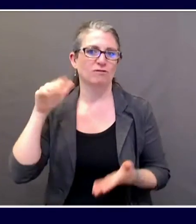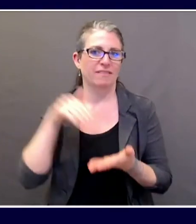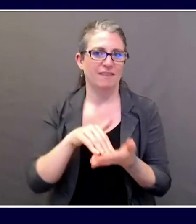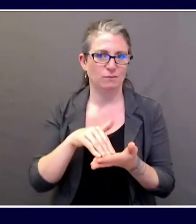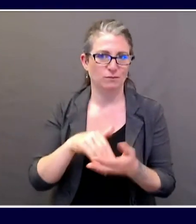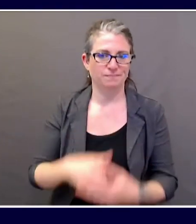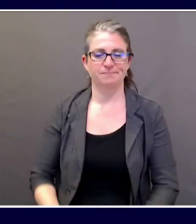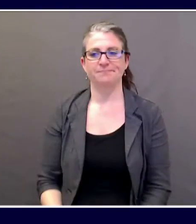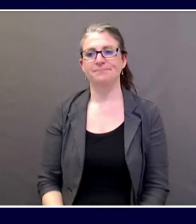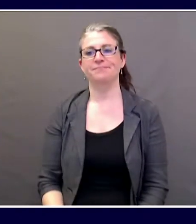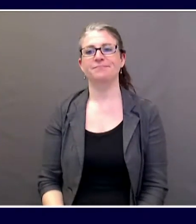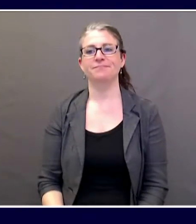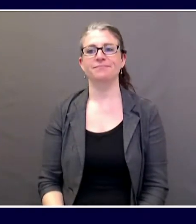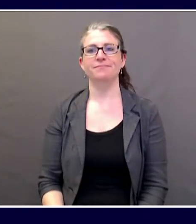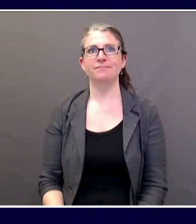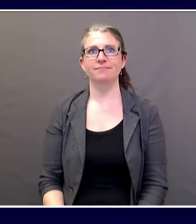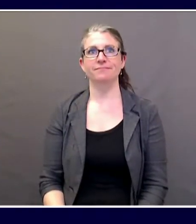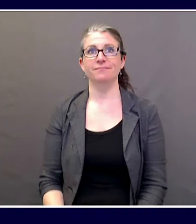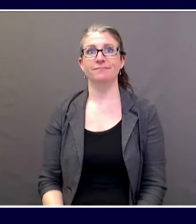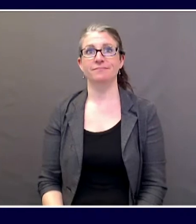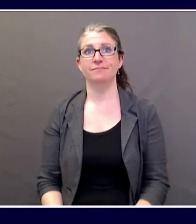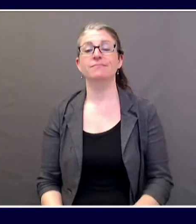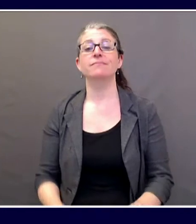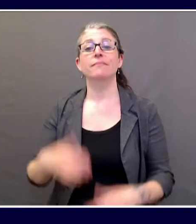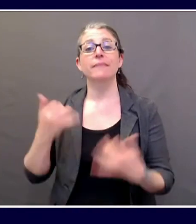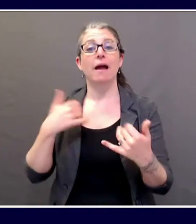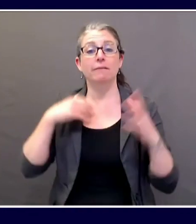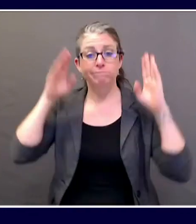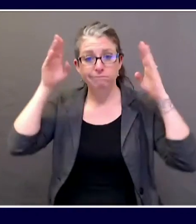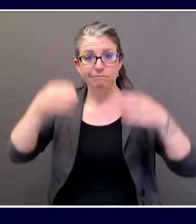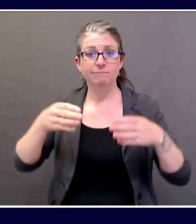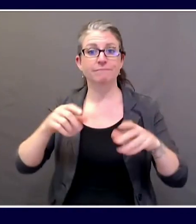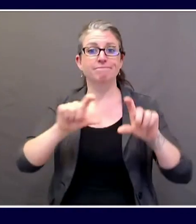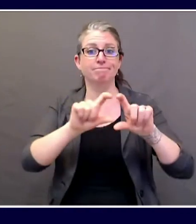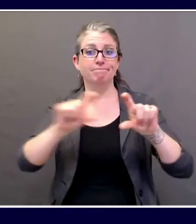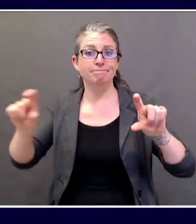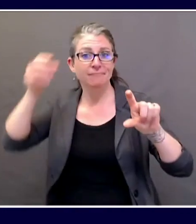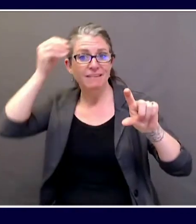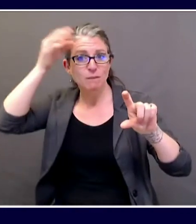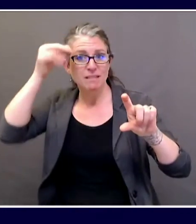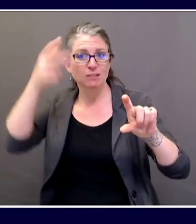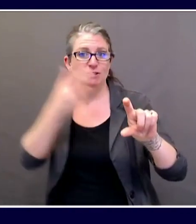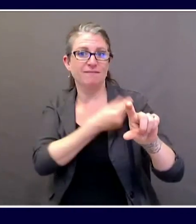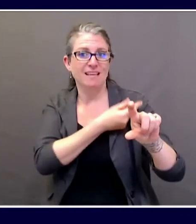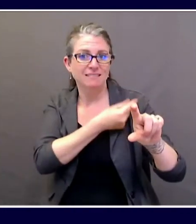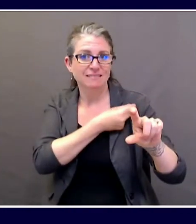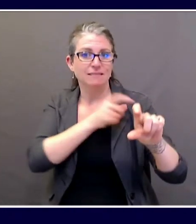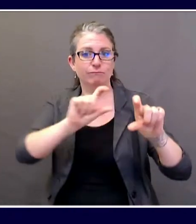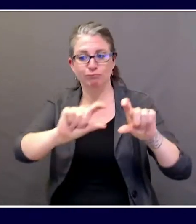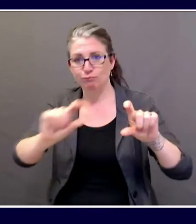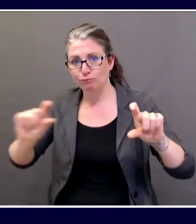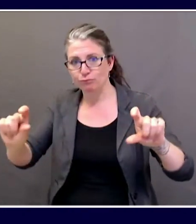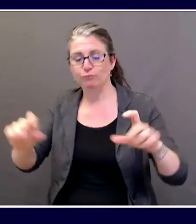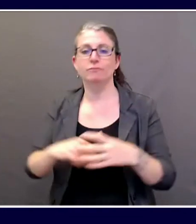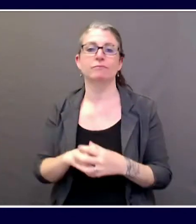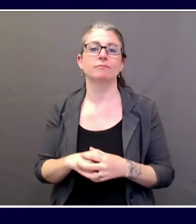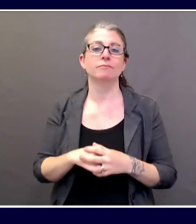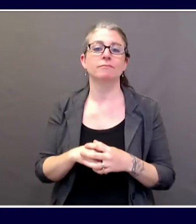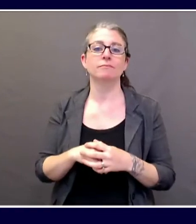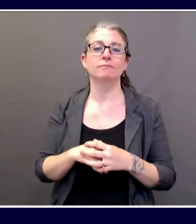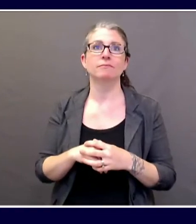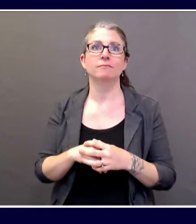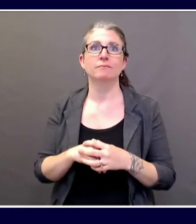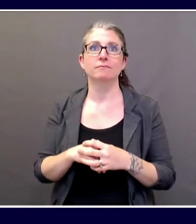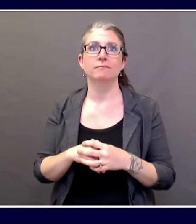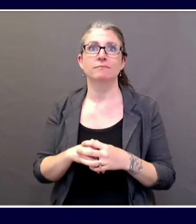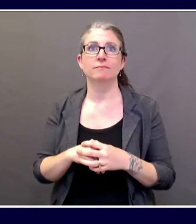Let's turn to vaccinations and vaccines. First, in terms of the total number of vaccines administered